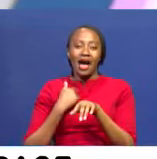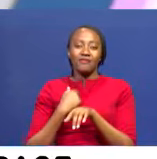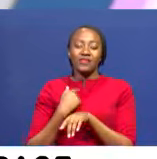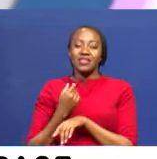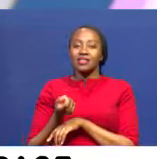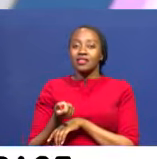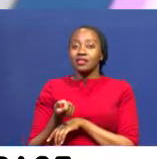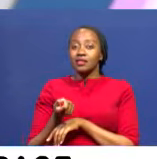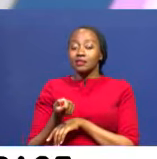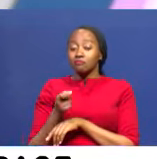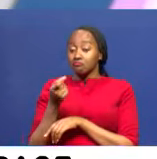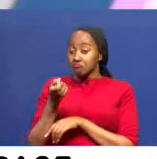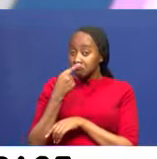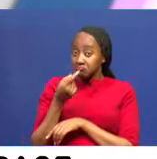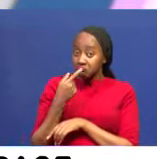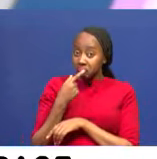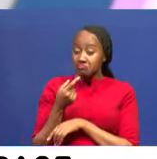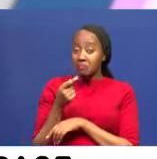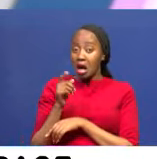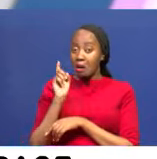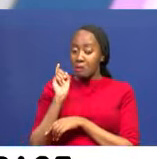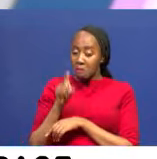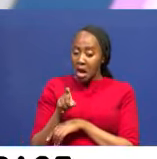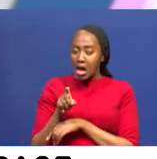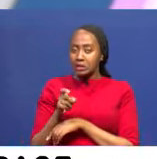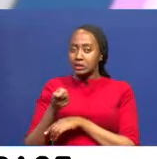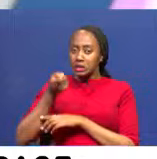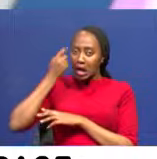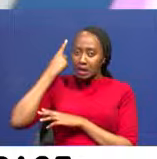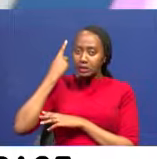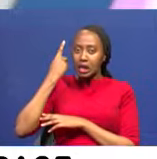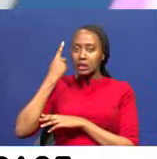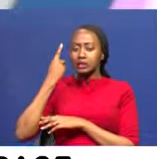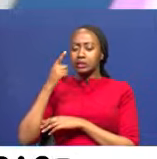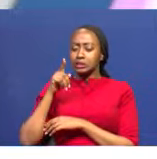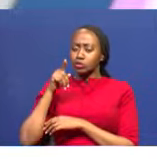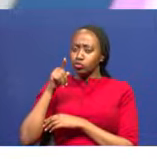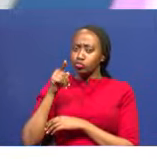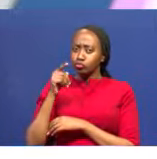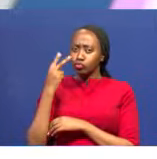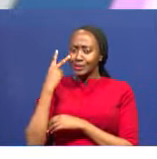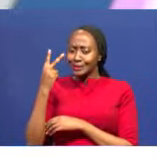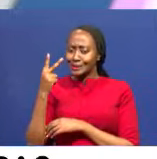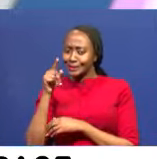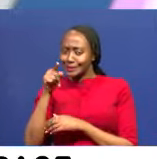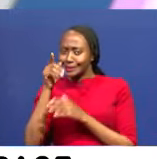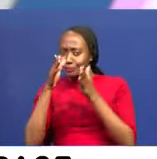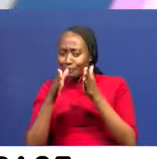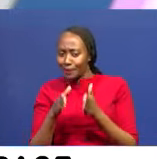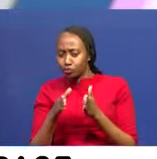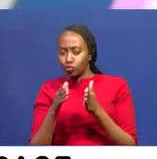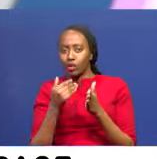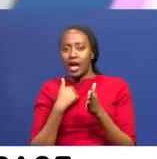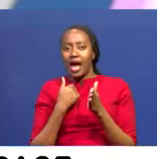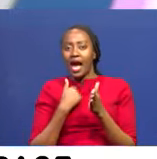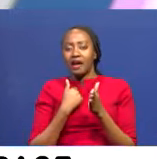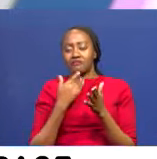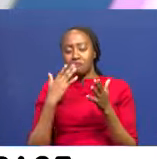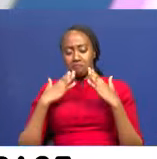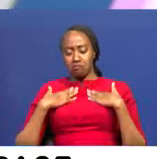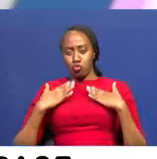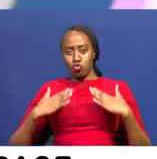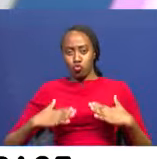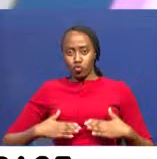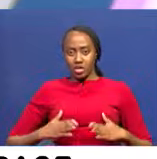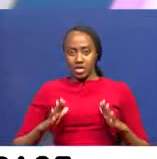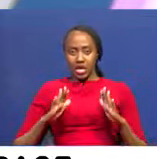of medicines. So a pharmacist is trained to understand the back end of that therapeutic index aspect, and that's why it's